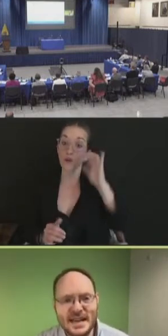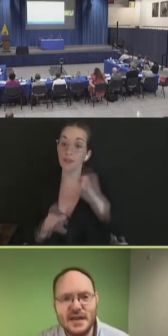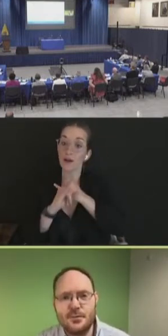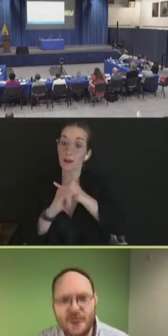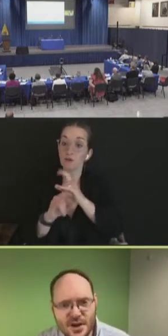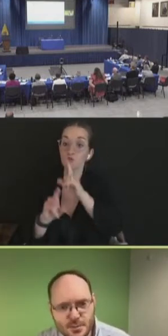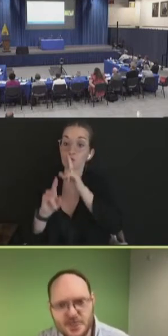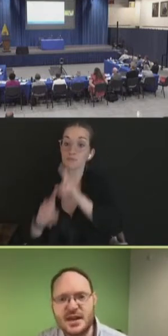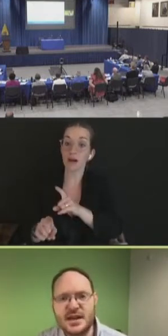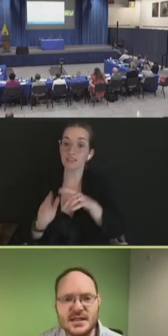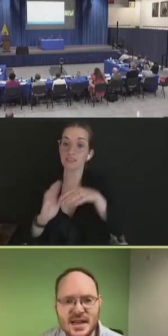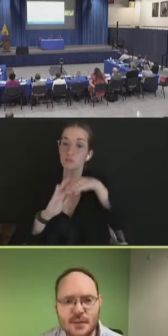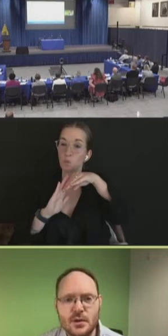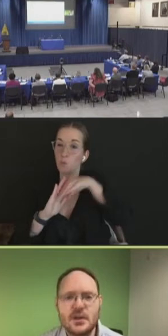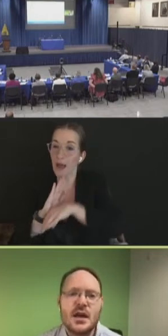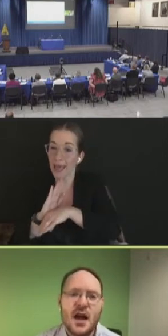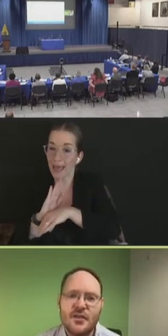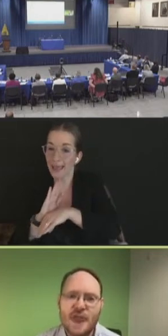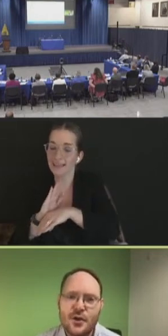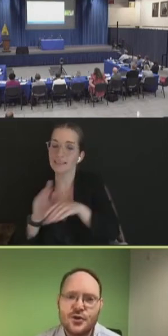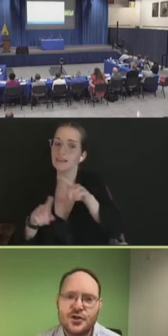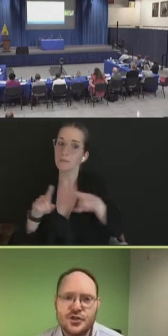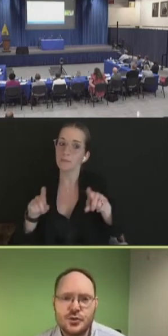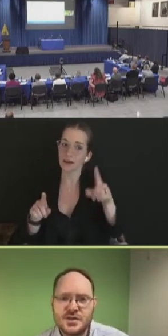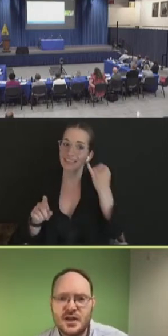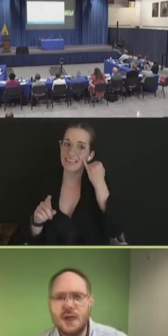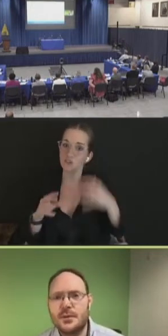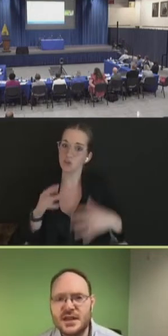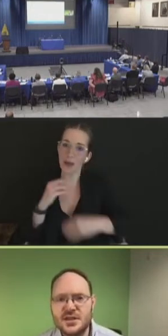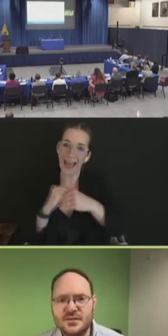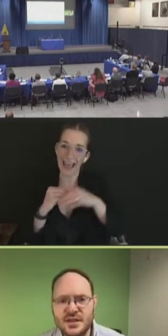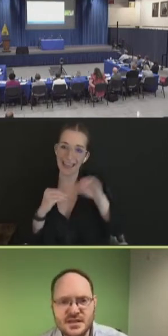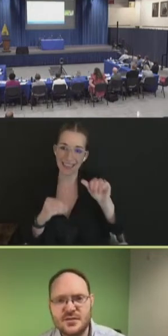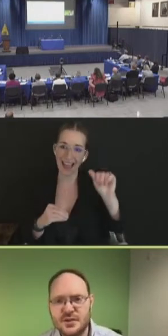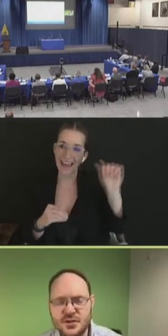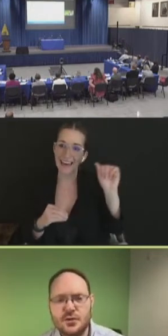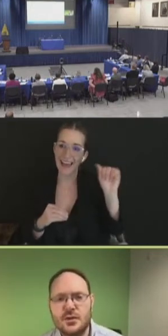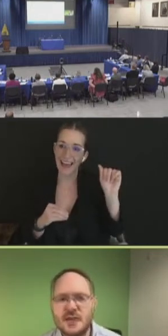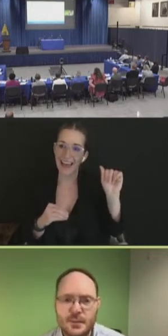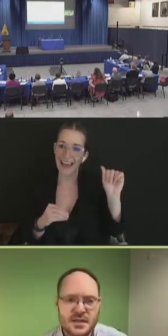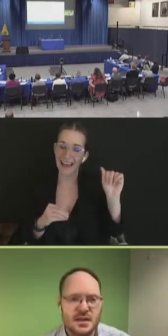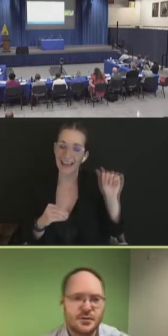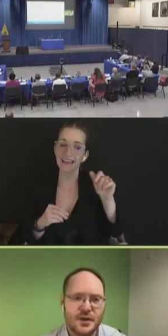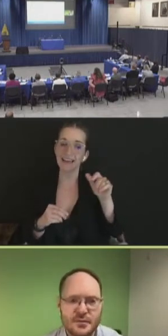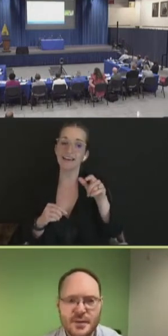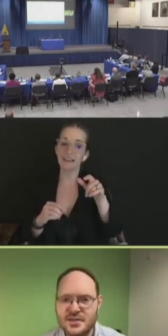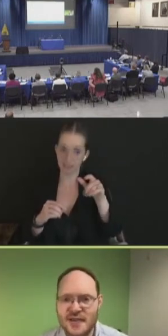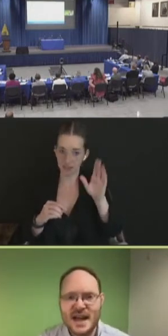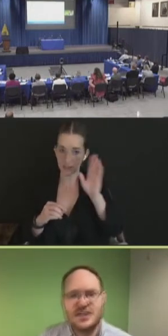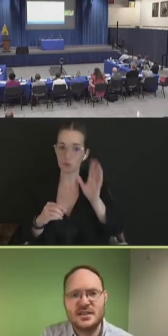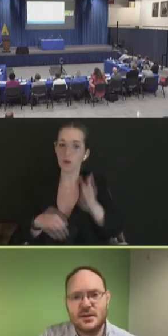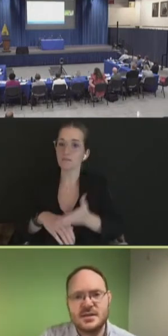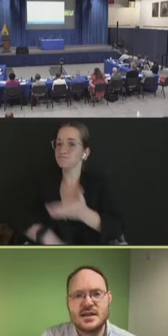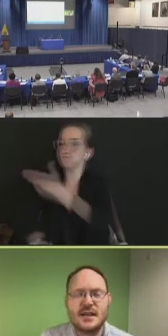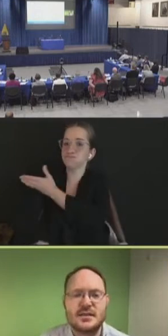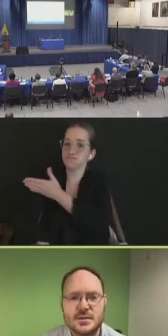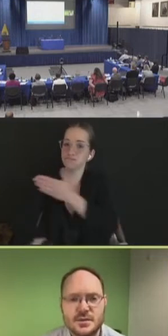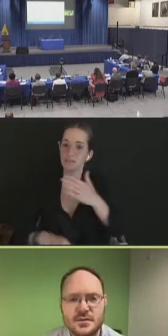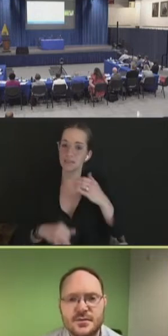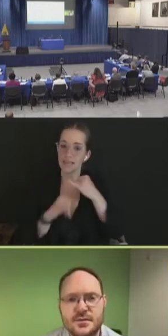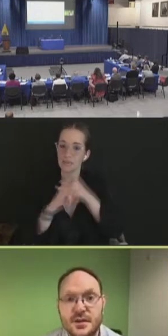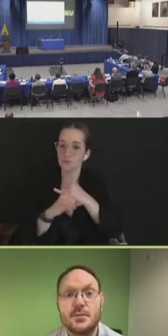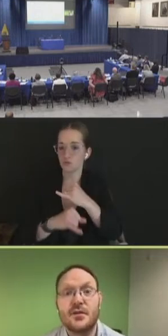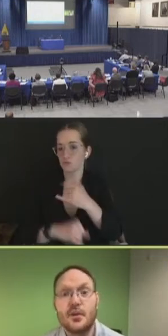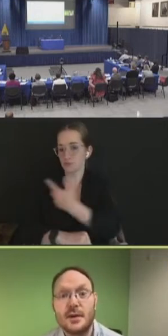a very precise example of how you can use the combination of these different tools that myself and Greg have mentioned to actually down select in